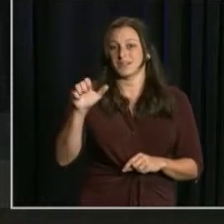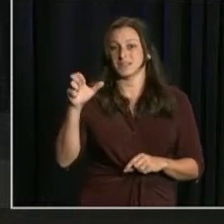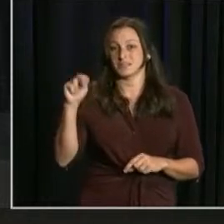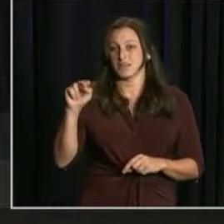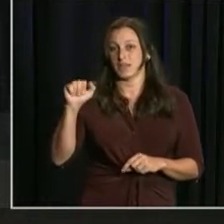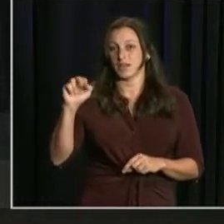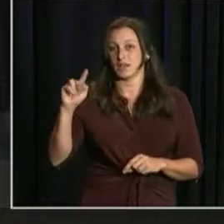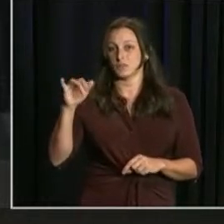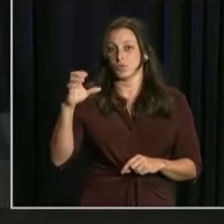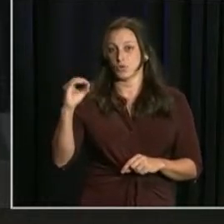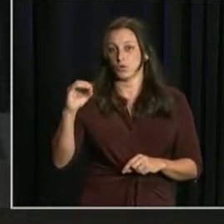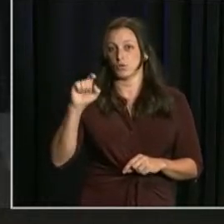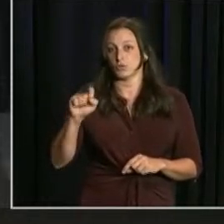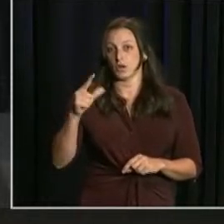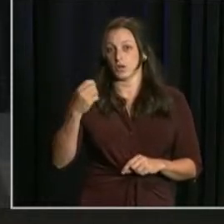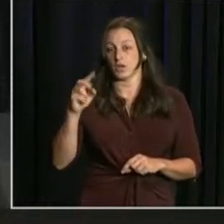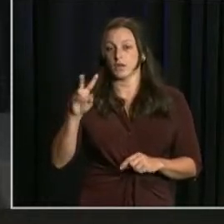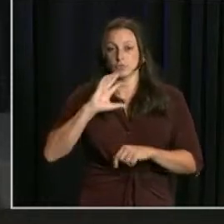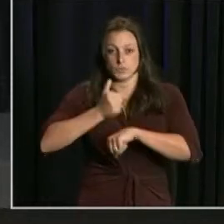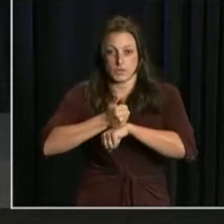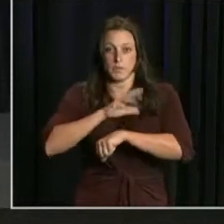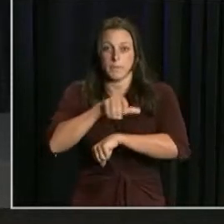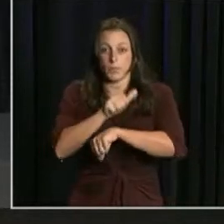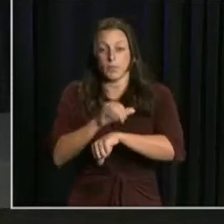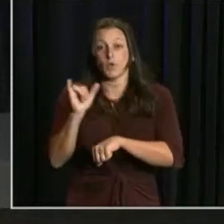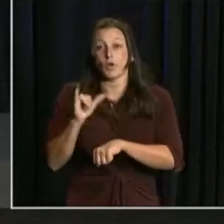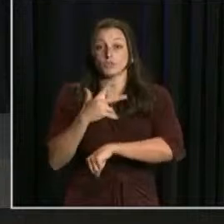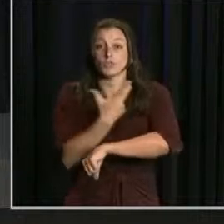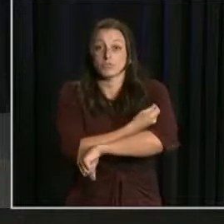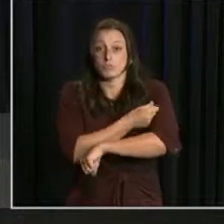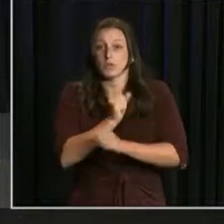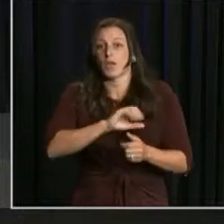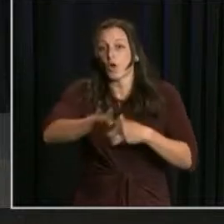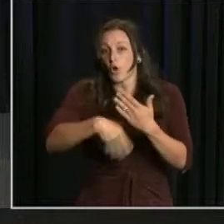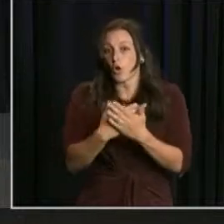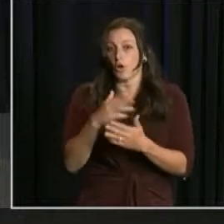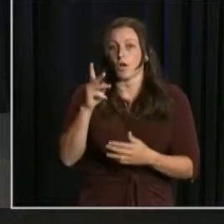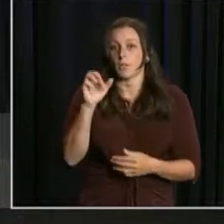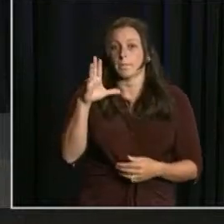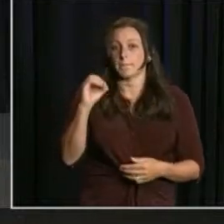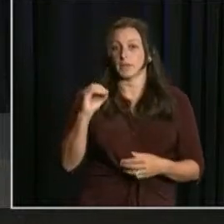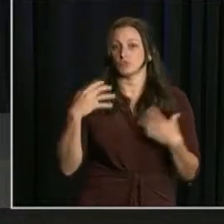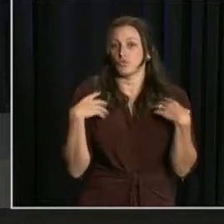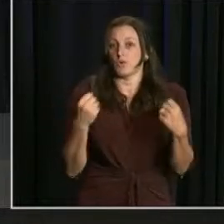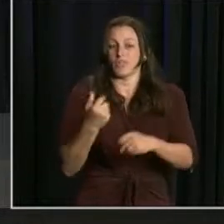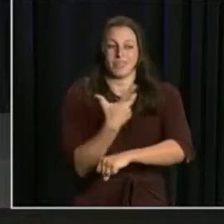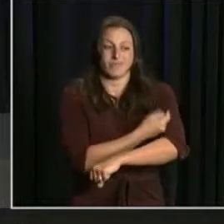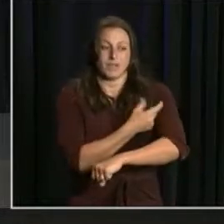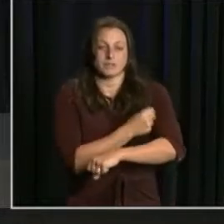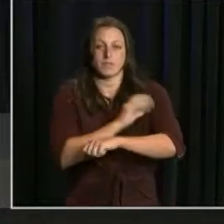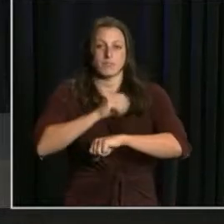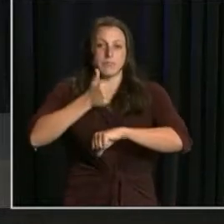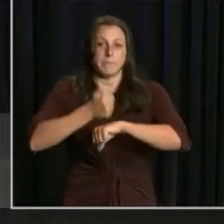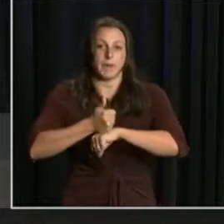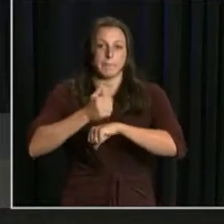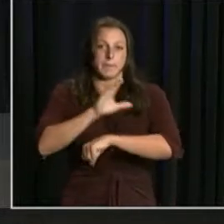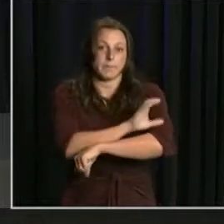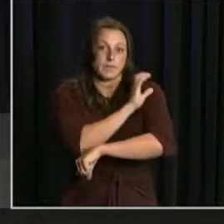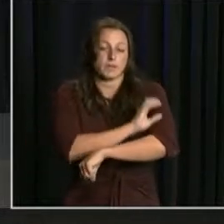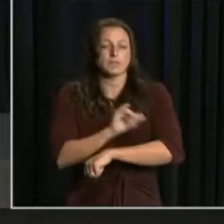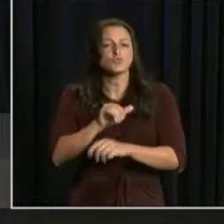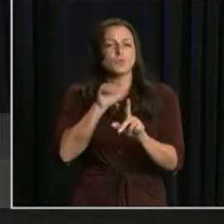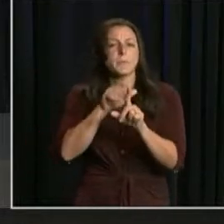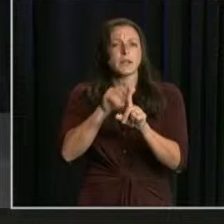covid19.sanantonio.gov to make an appointment. Booster doses will also be given at all Metro Health vaccine pop-up clinics. And as a reminder, you've been hearing about